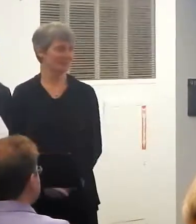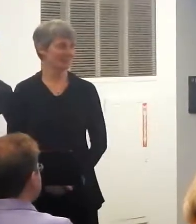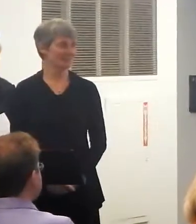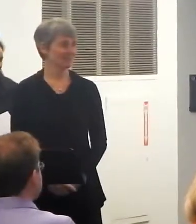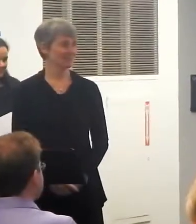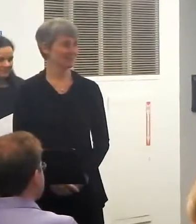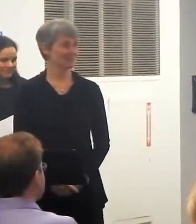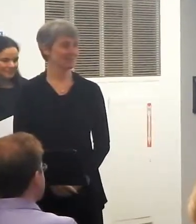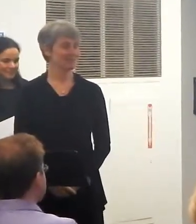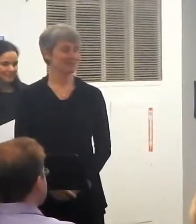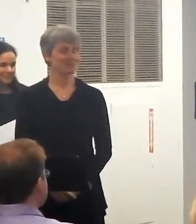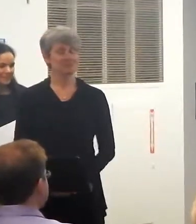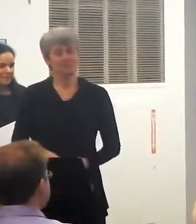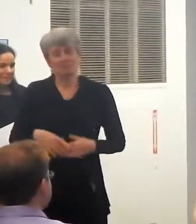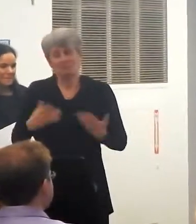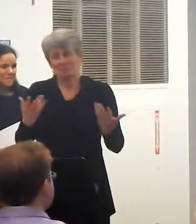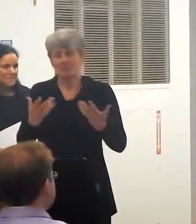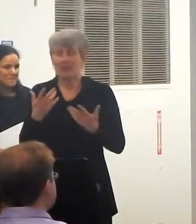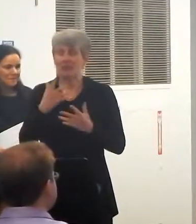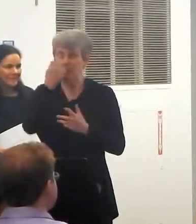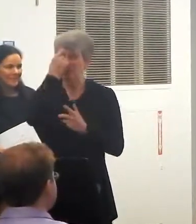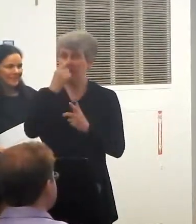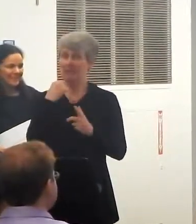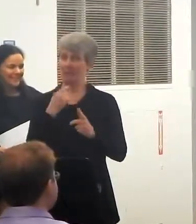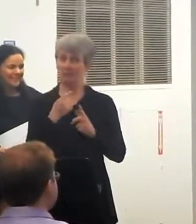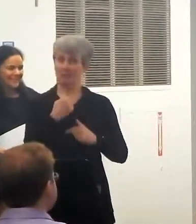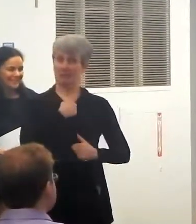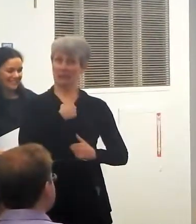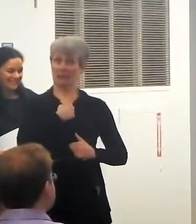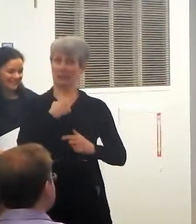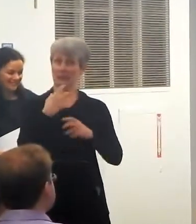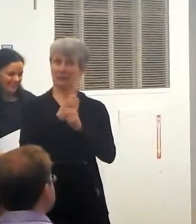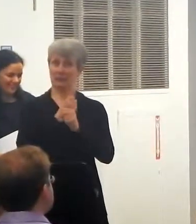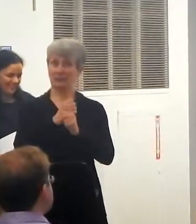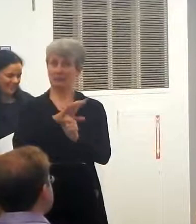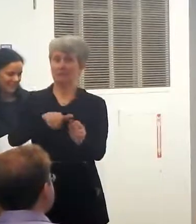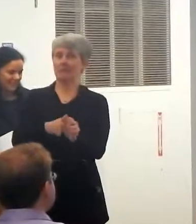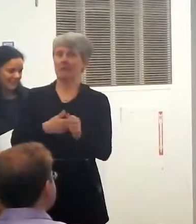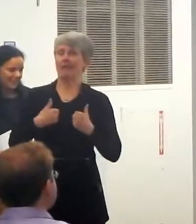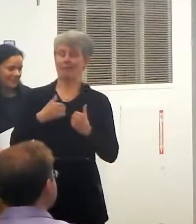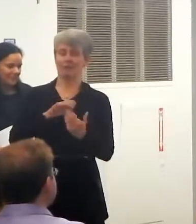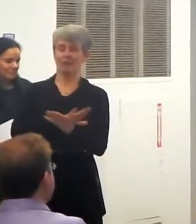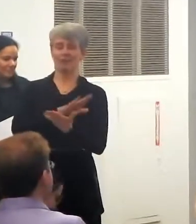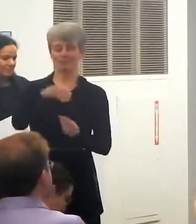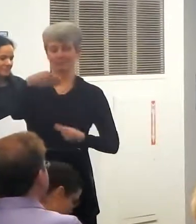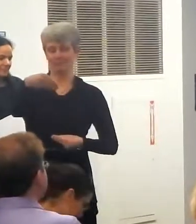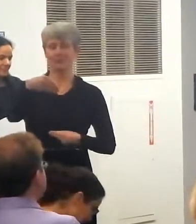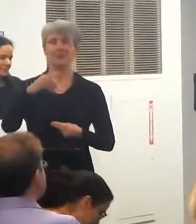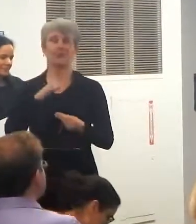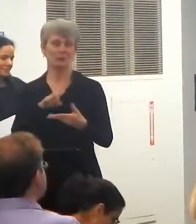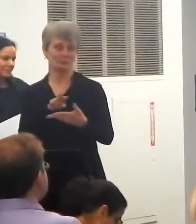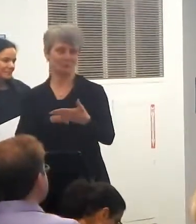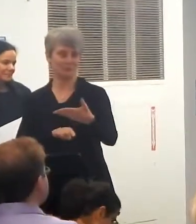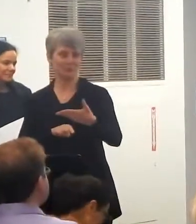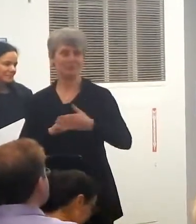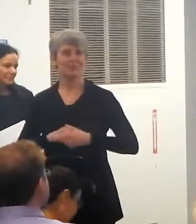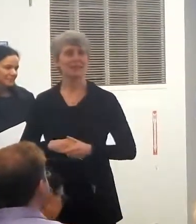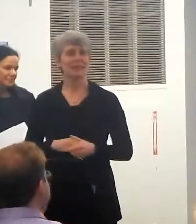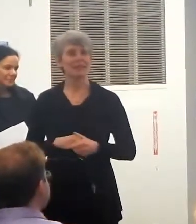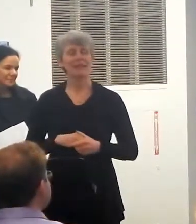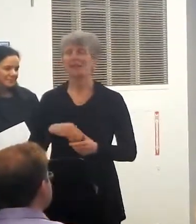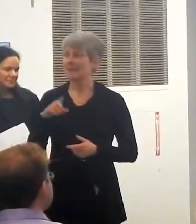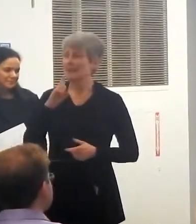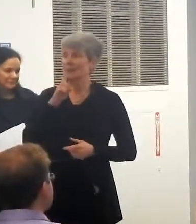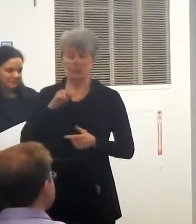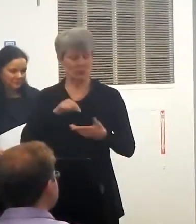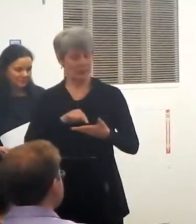So I prepared a little something just in case, you never know. So I'm glad I get to read this and share it with you today. So even though I have been